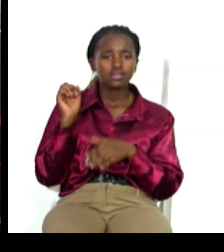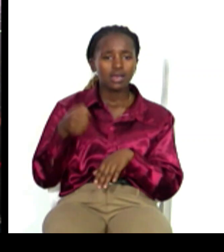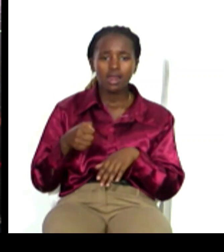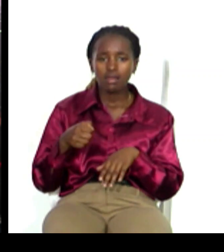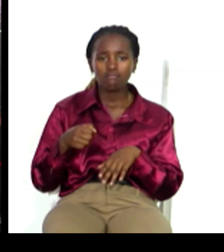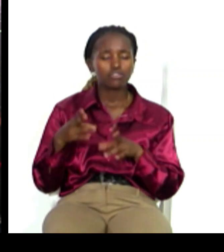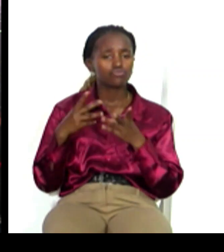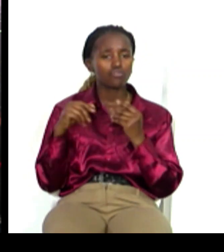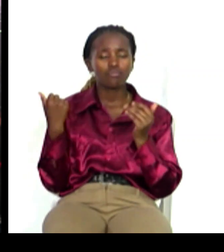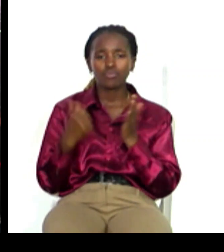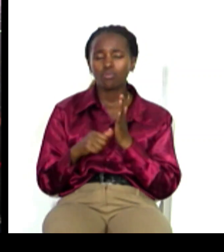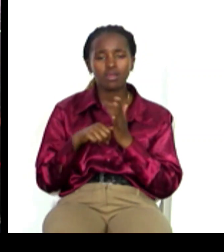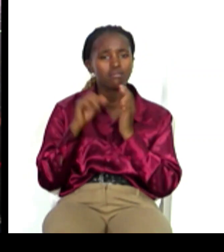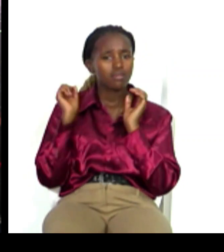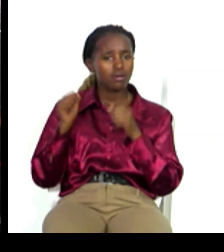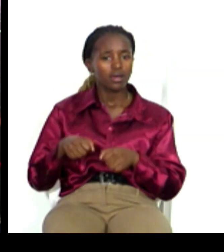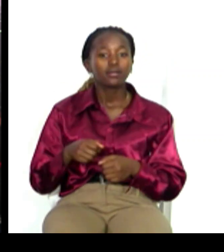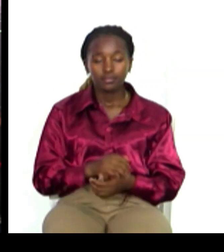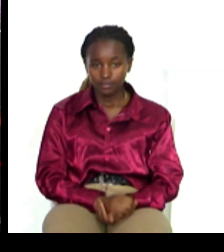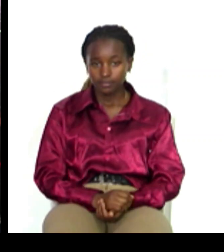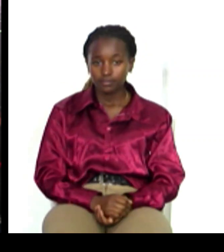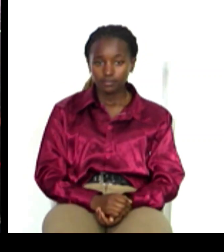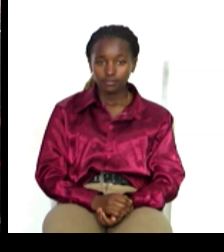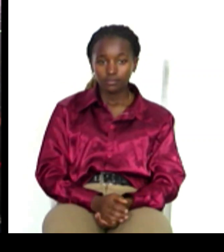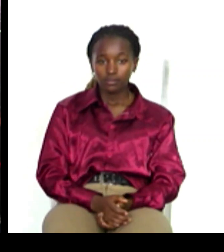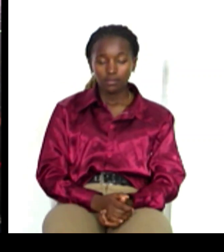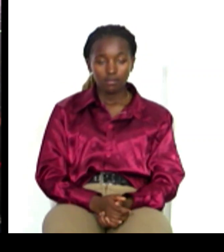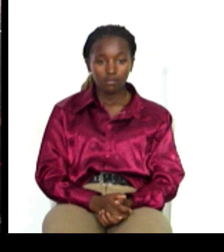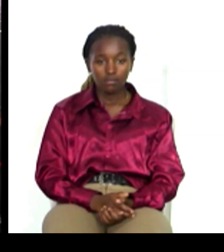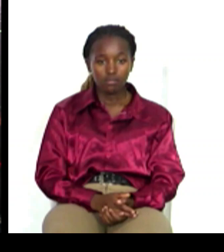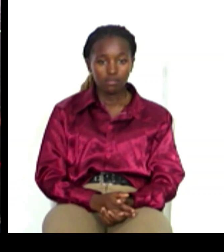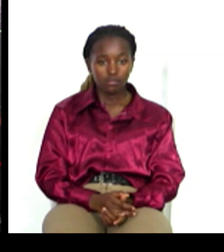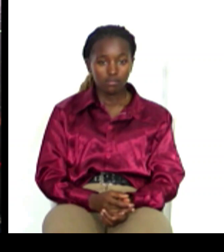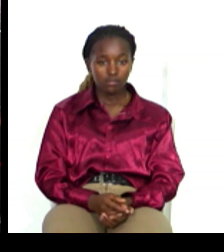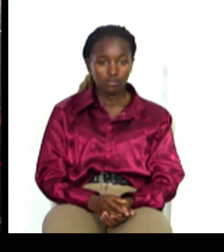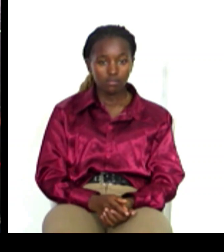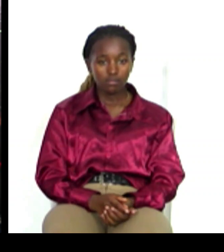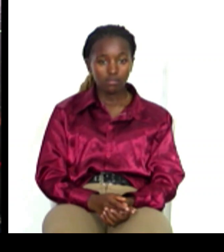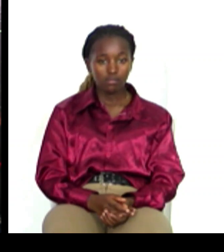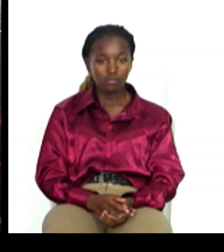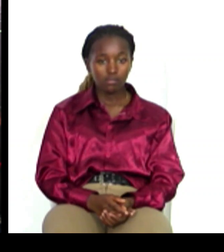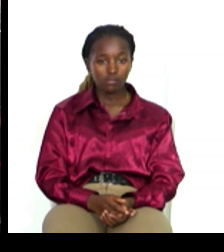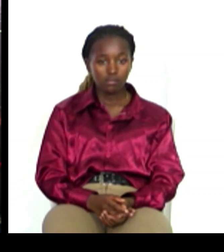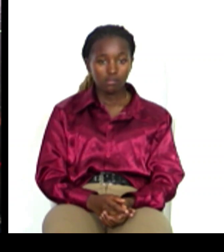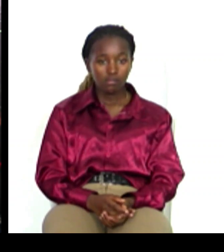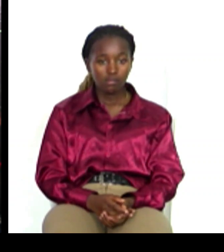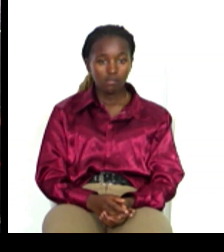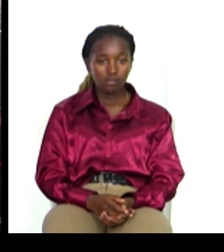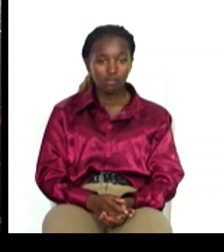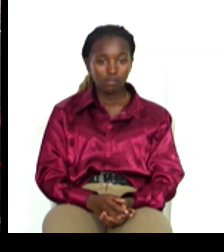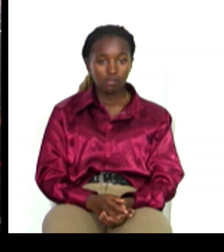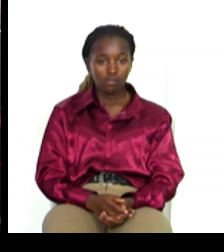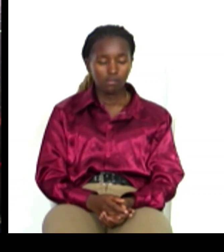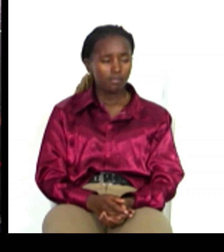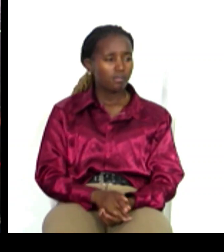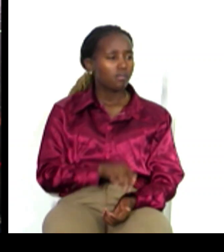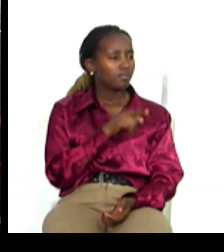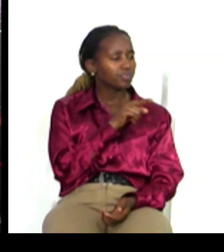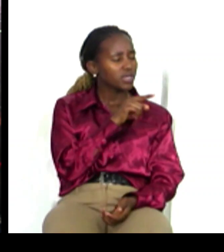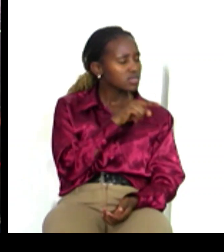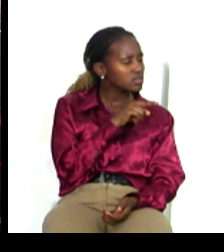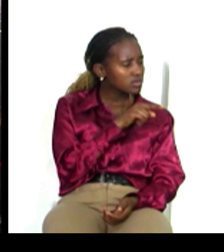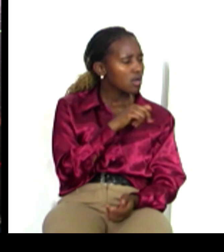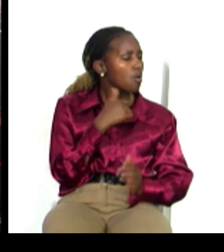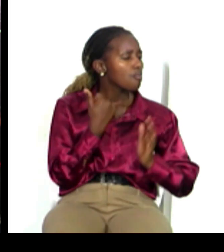that? Again, I'll bring you this to the very obvious question. Is this the curse of the gold? Is